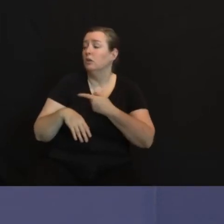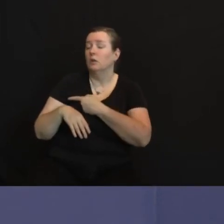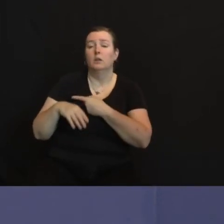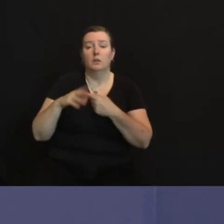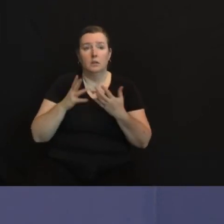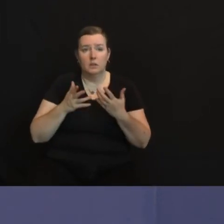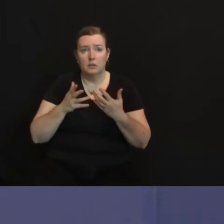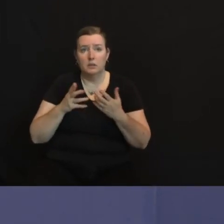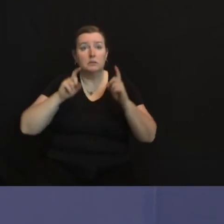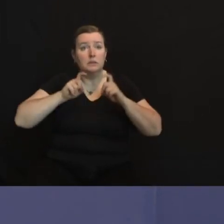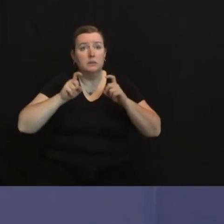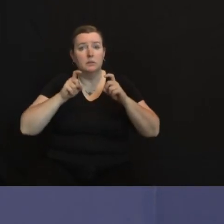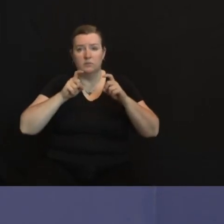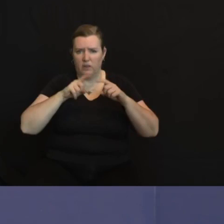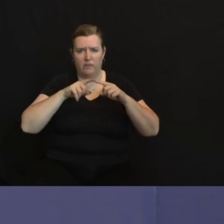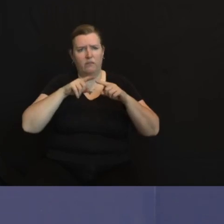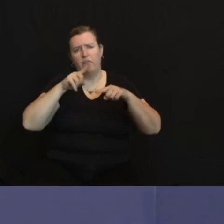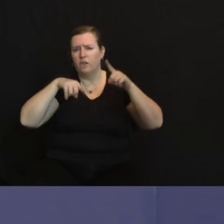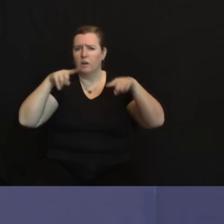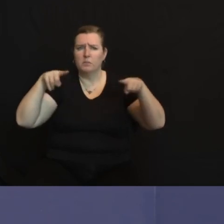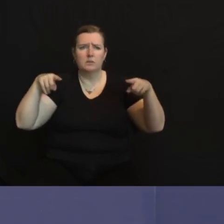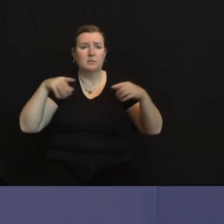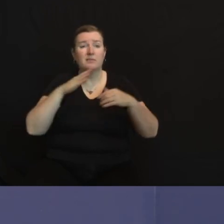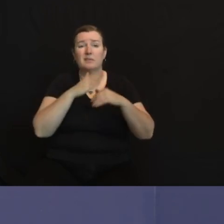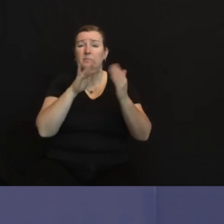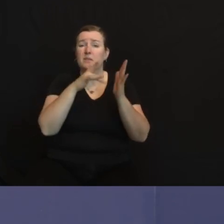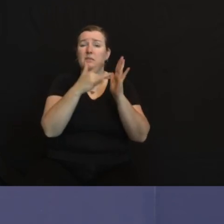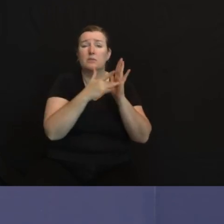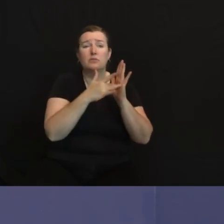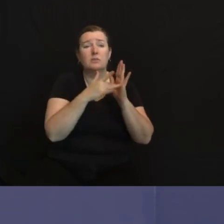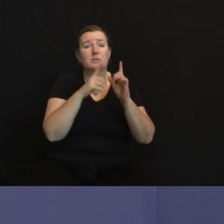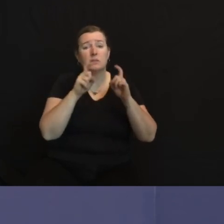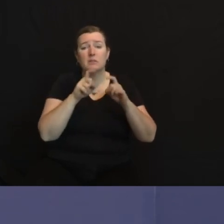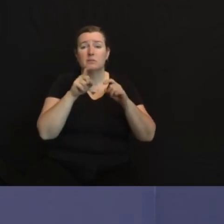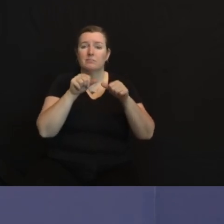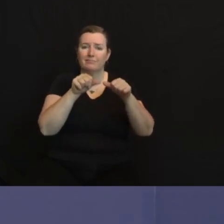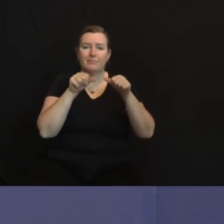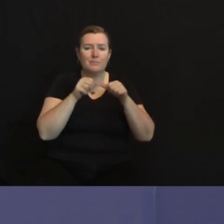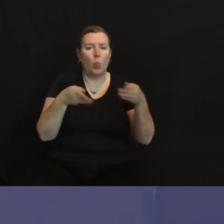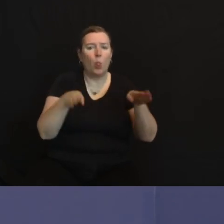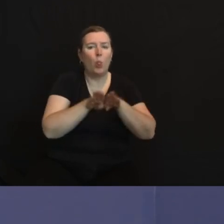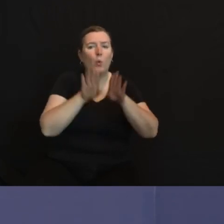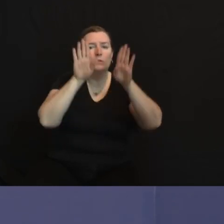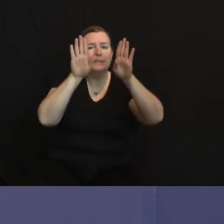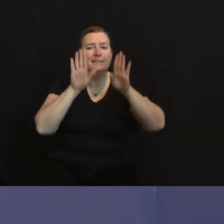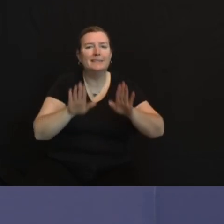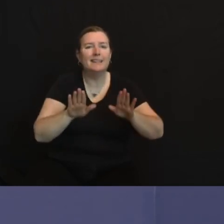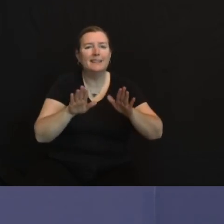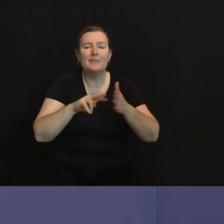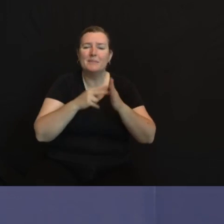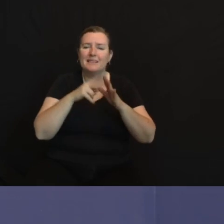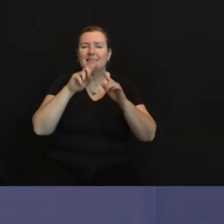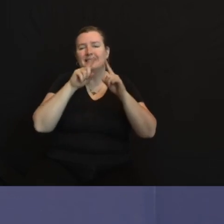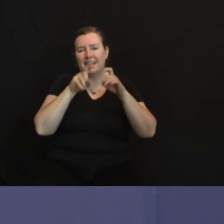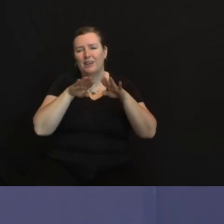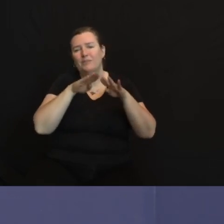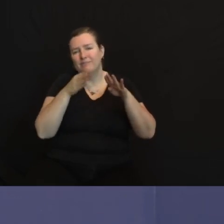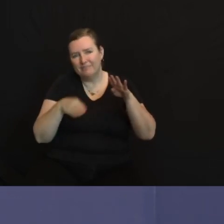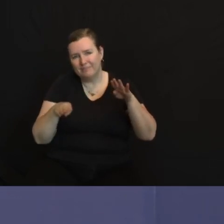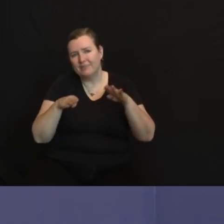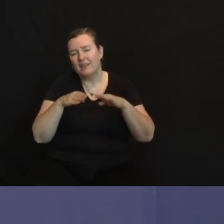accessibility. Some testing centers are closed on Sunday. So obviously testing usually goes down over